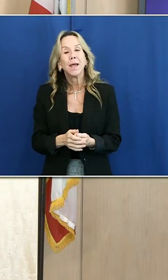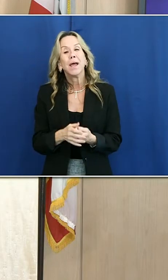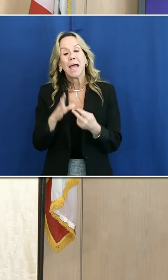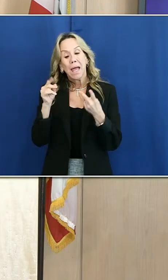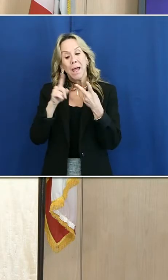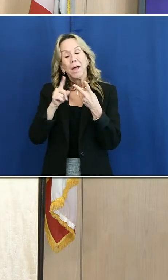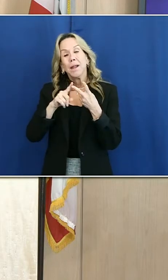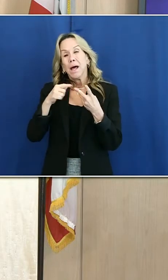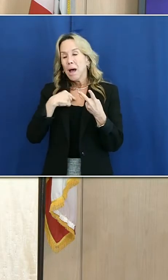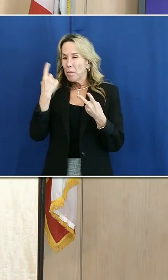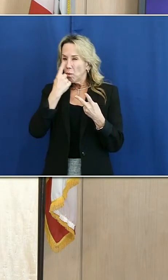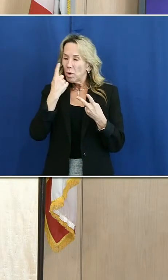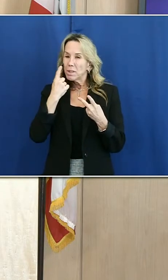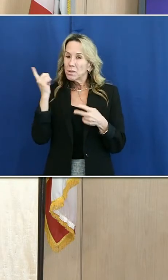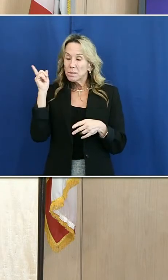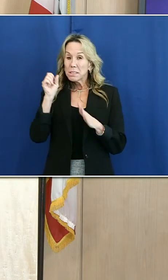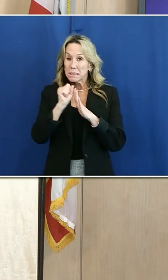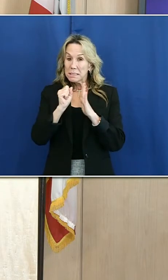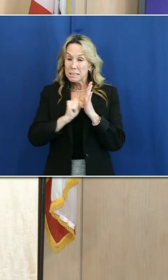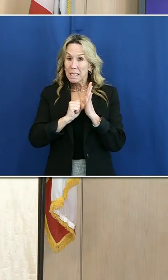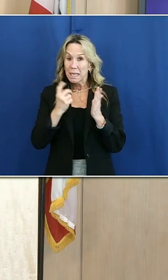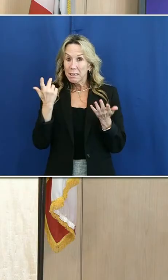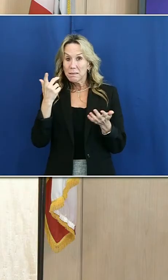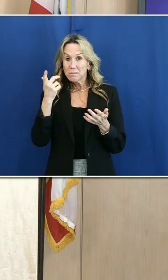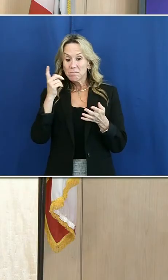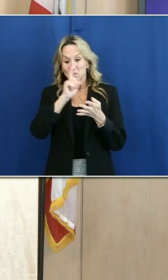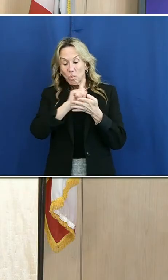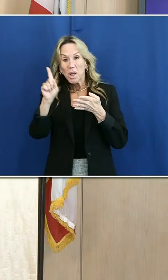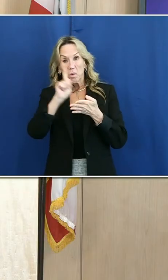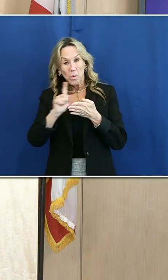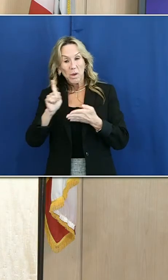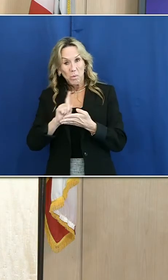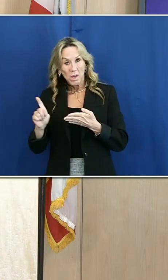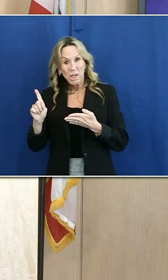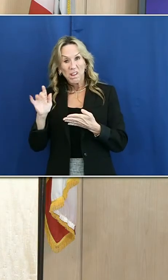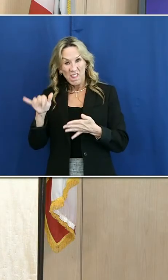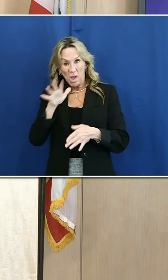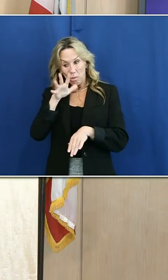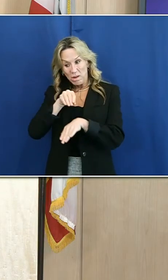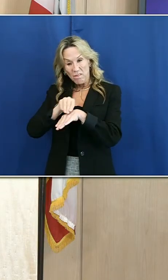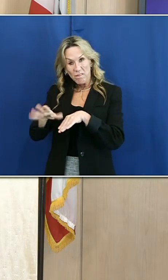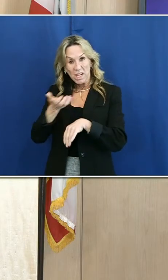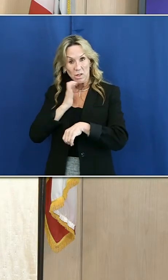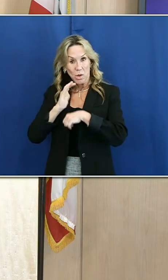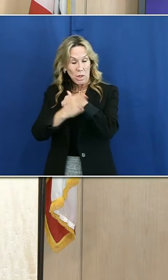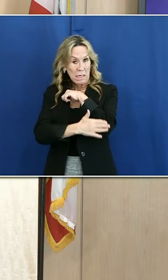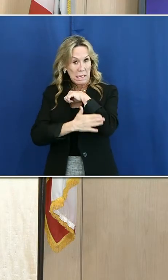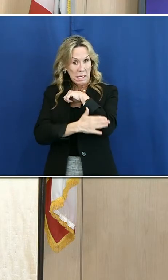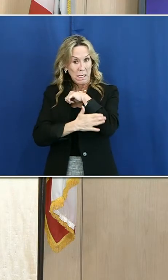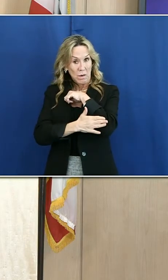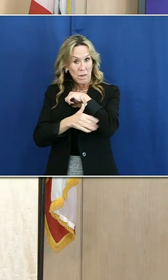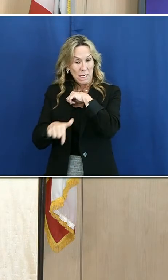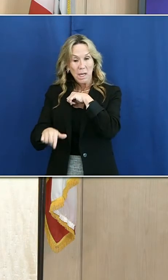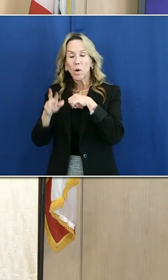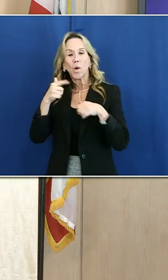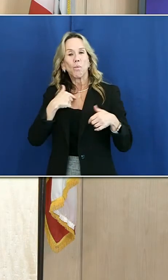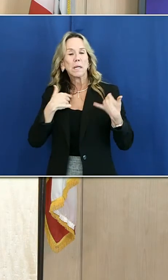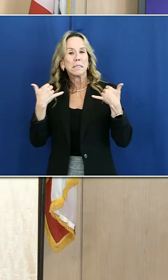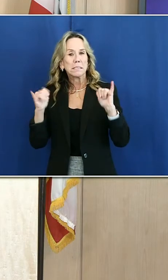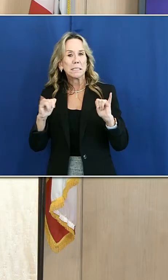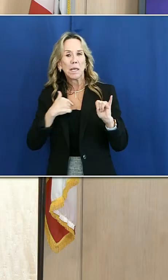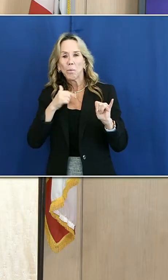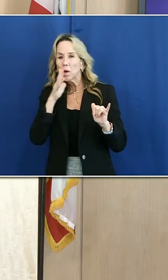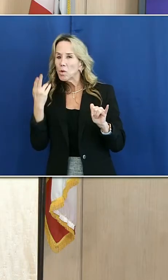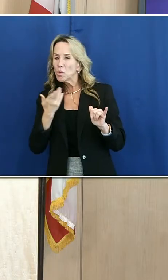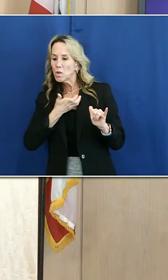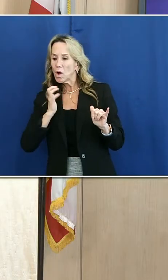updated assessment of the county on this week-by-week level will affect anything at the county level, or will you still be looking at trend data on a